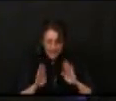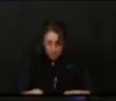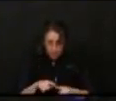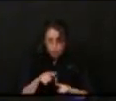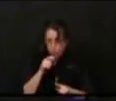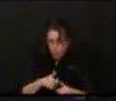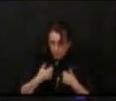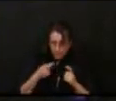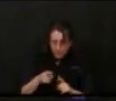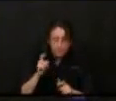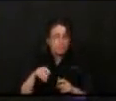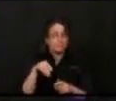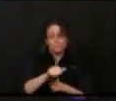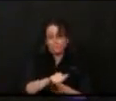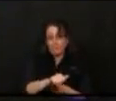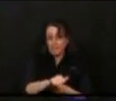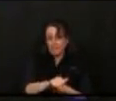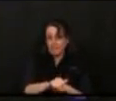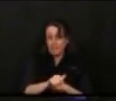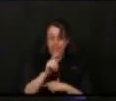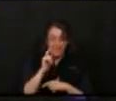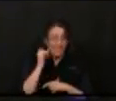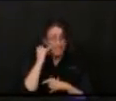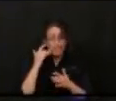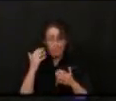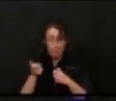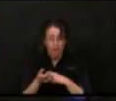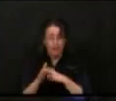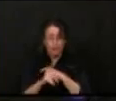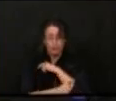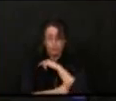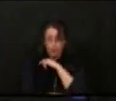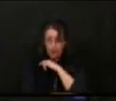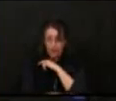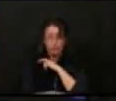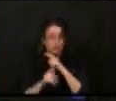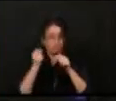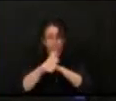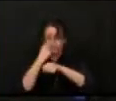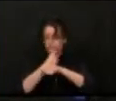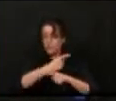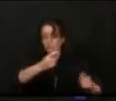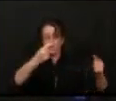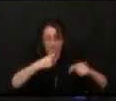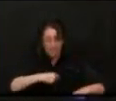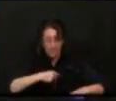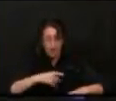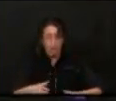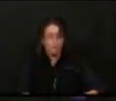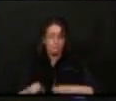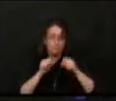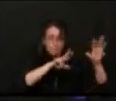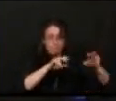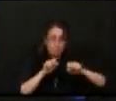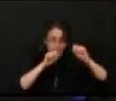that means is that every week, households are going to be incurring an additional